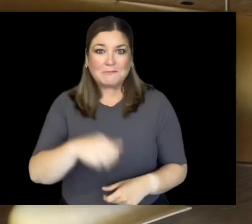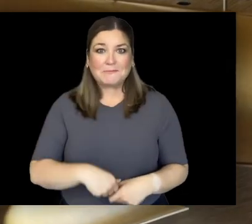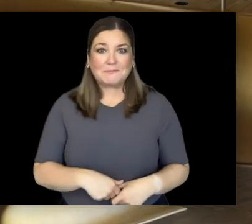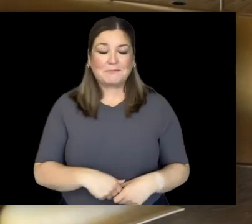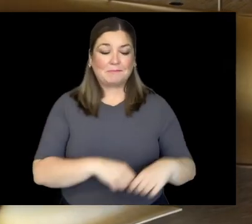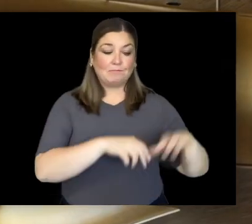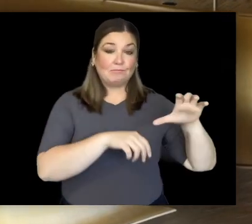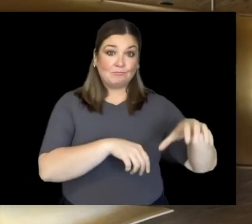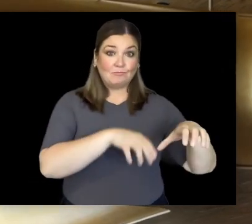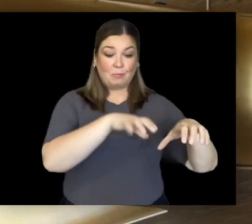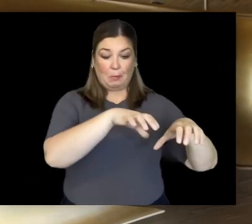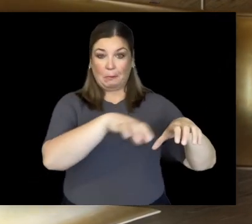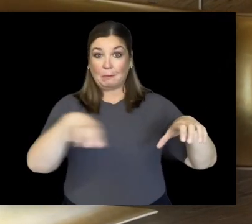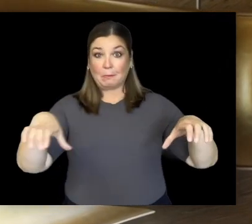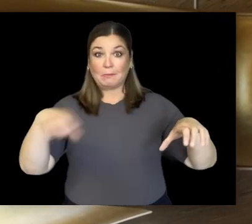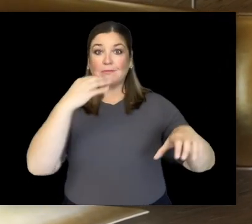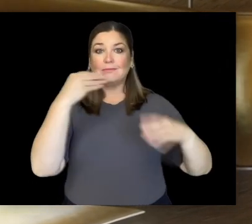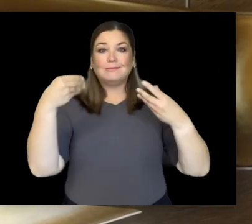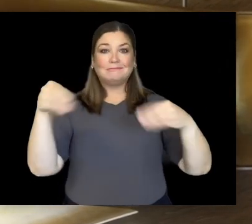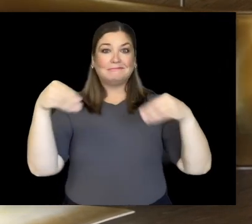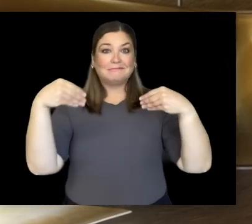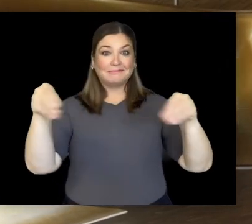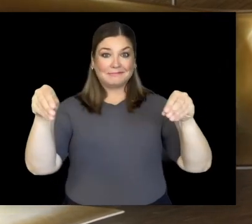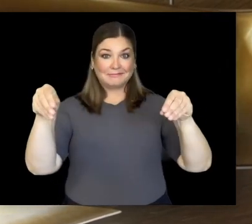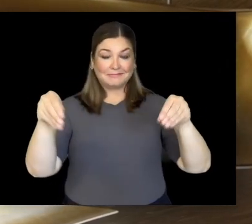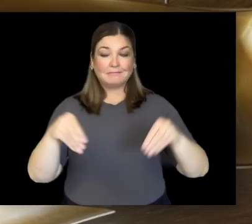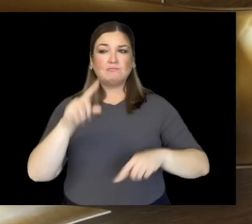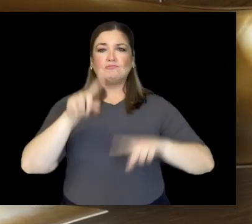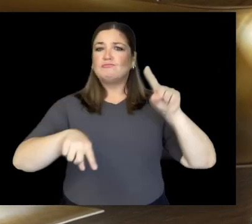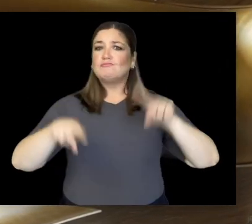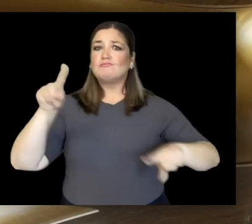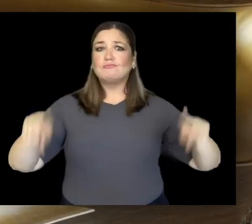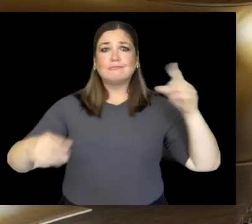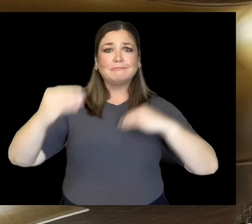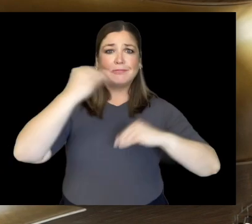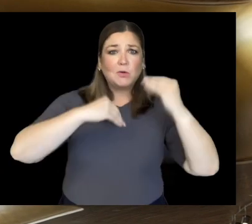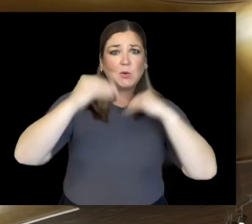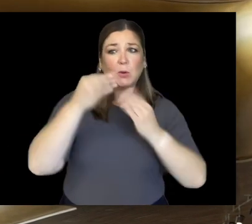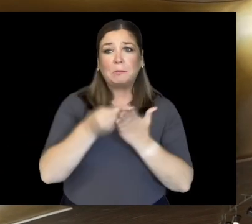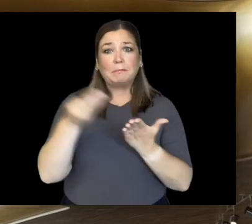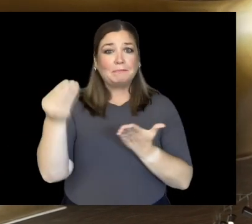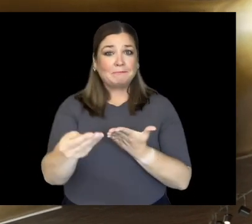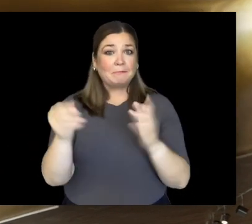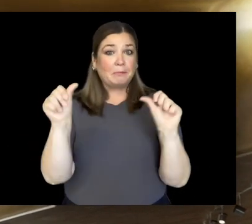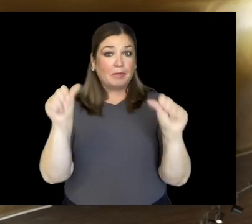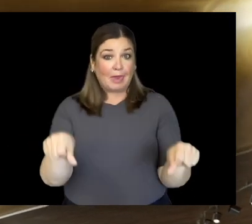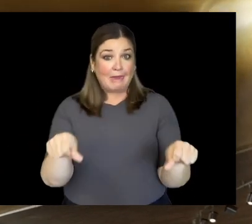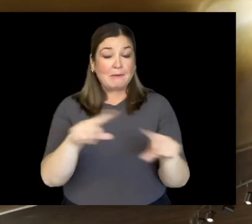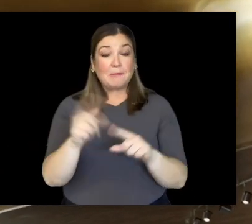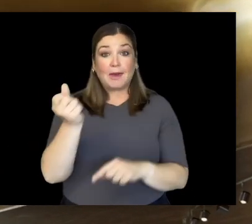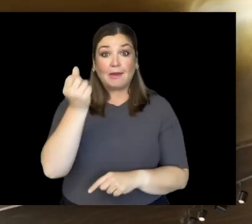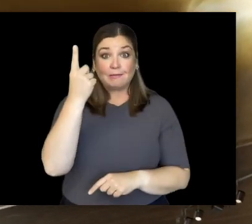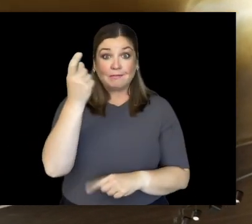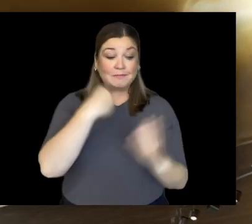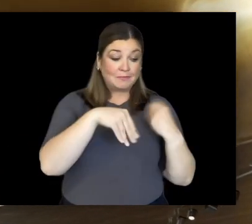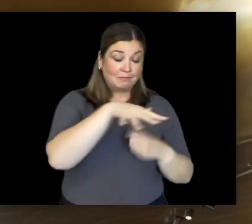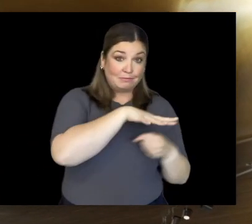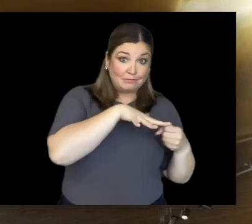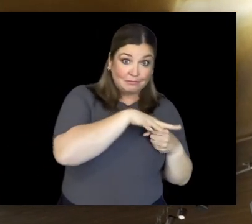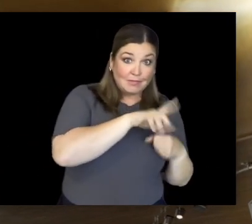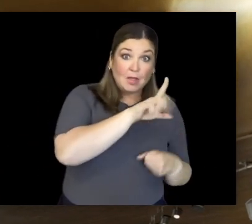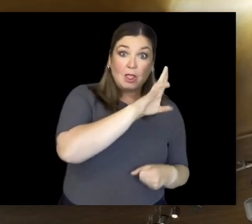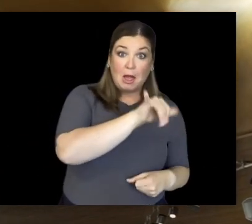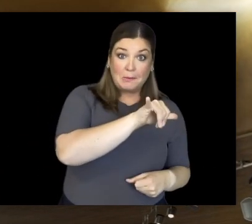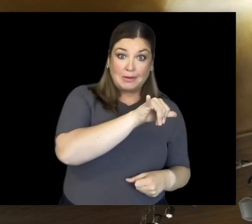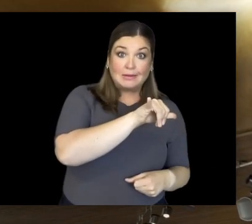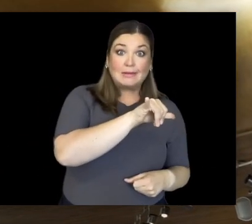basis. Right next to guest services is the concessions. You can find various refreshments to enjoy, but please note